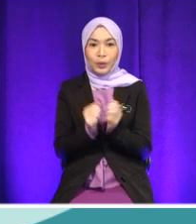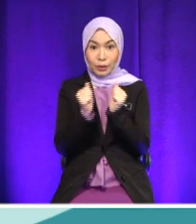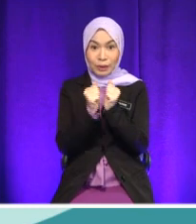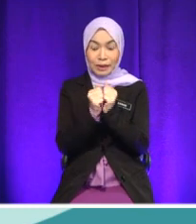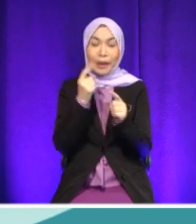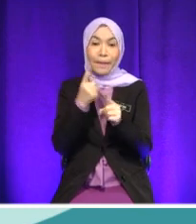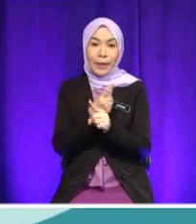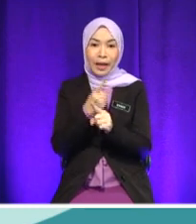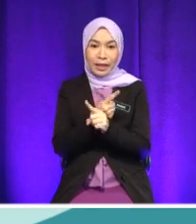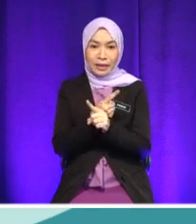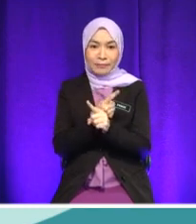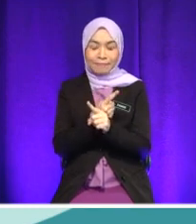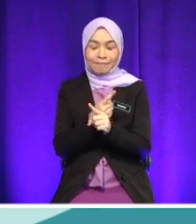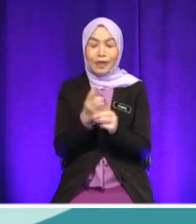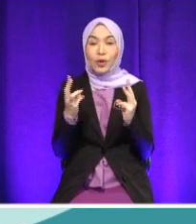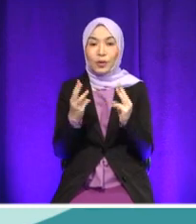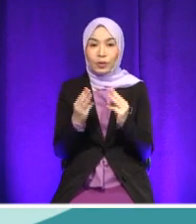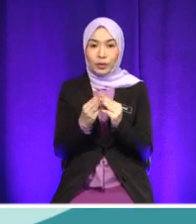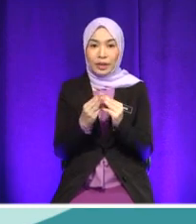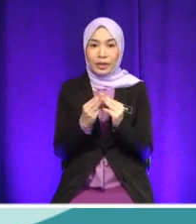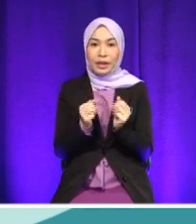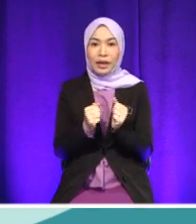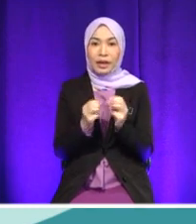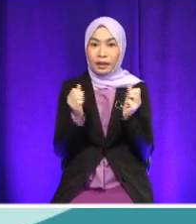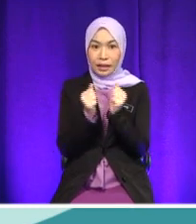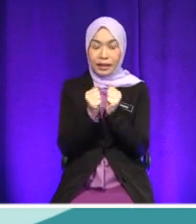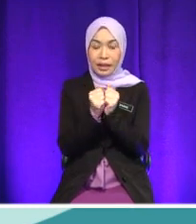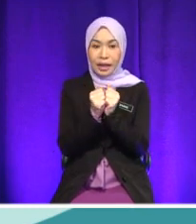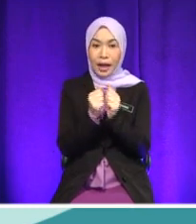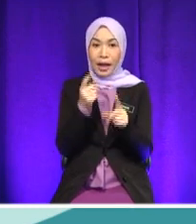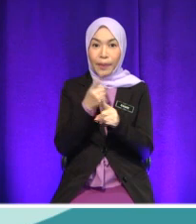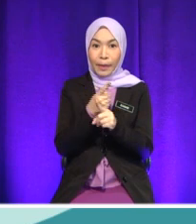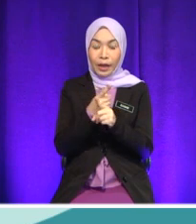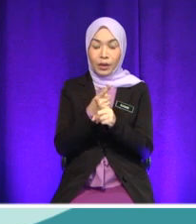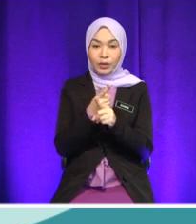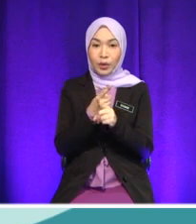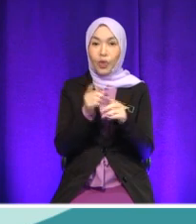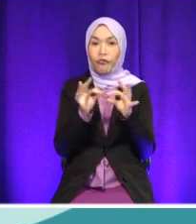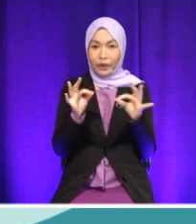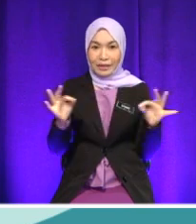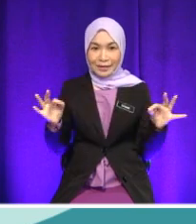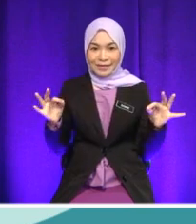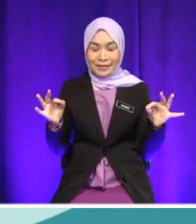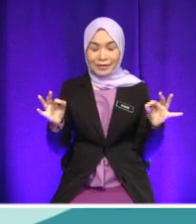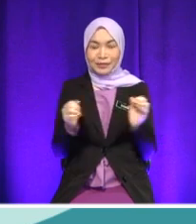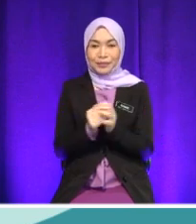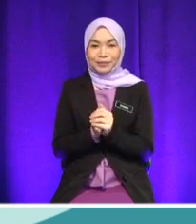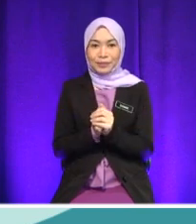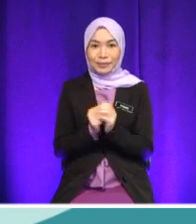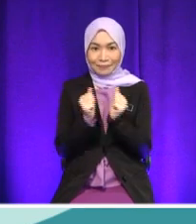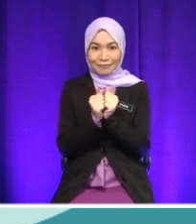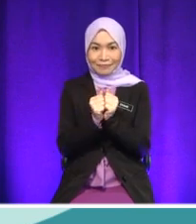use if you are completely agree with your friend or disagree completely with your friends, or sometimes we are